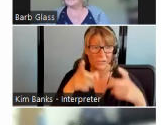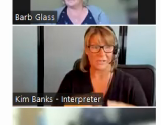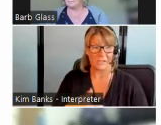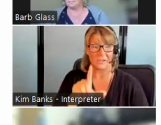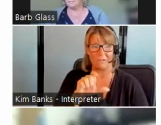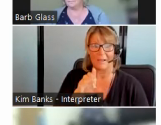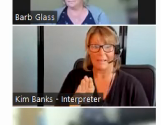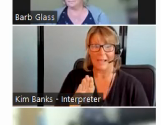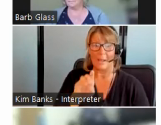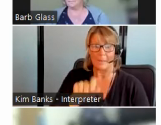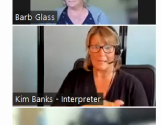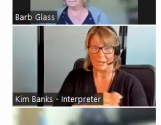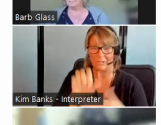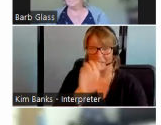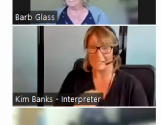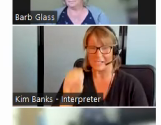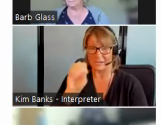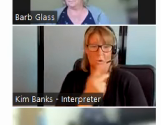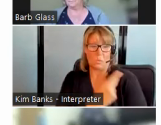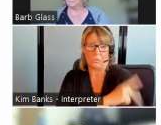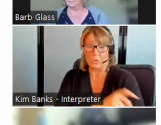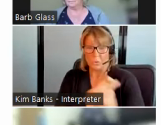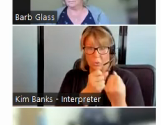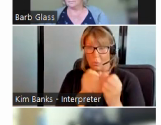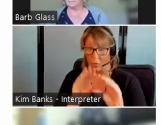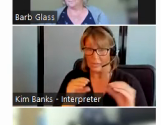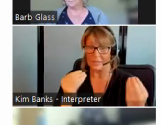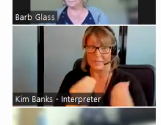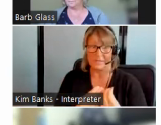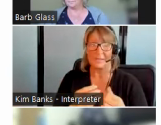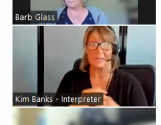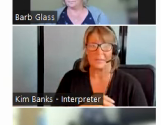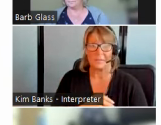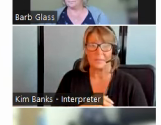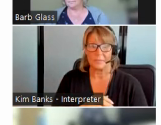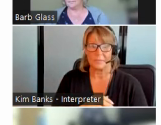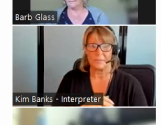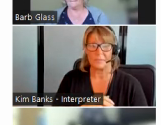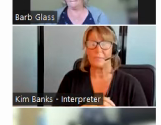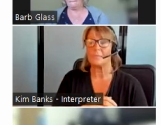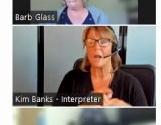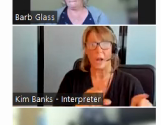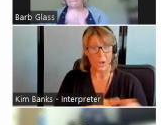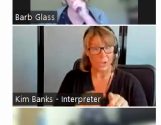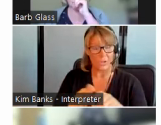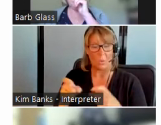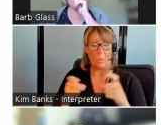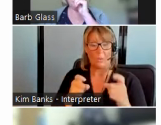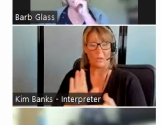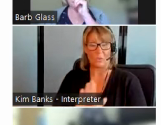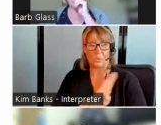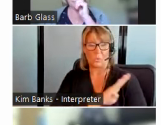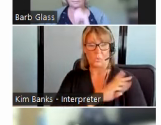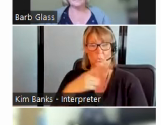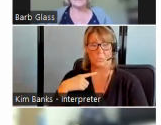Literacy Ontario, which is a provincial support organization. I also manage a school board